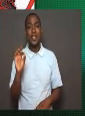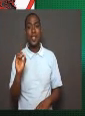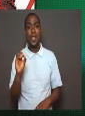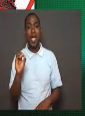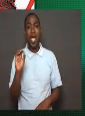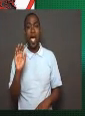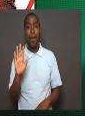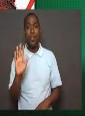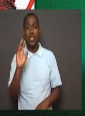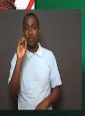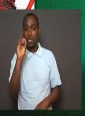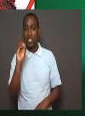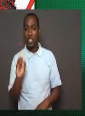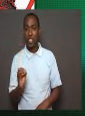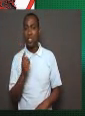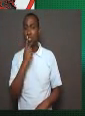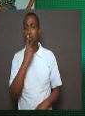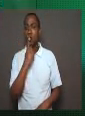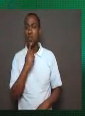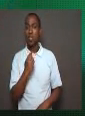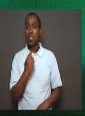95% of a red blood cell.